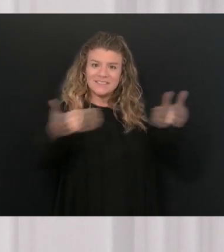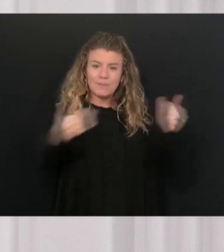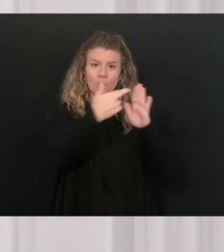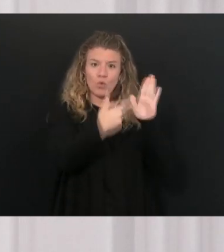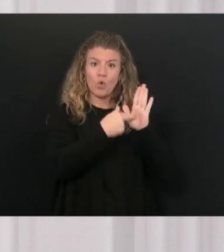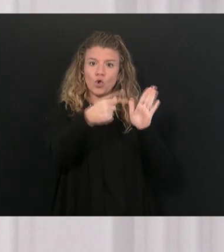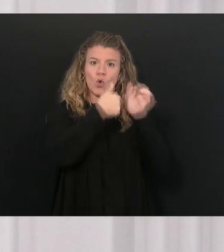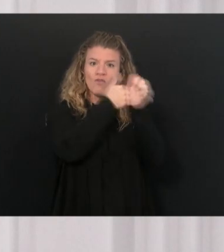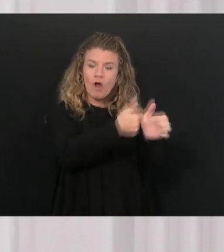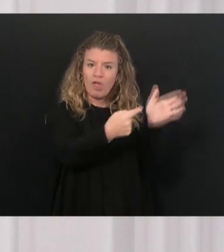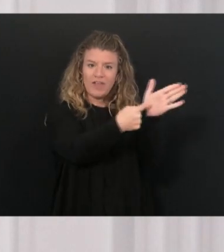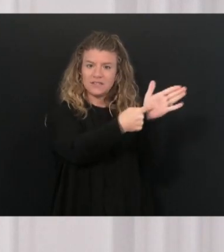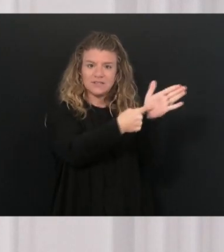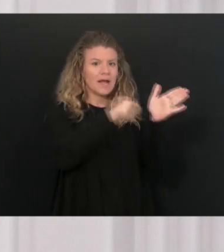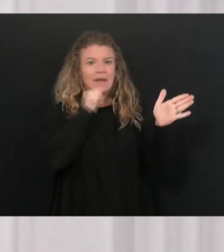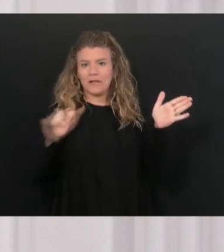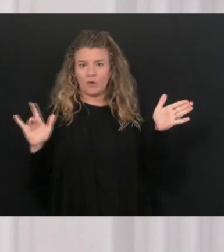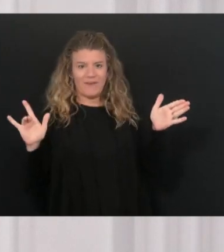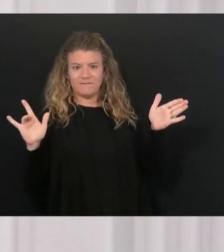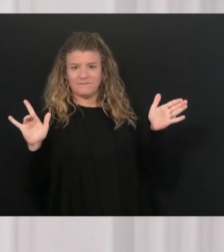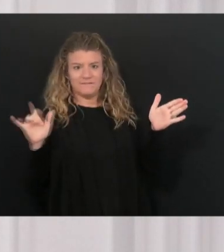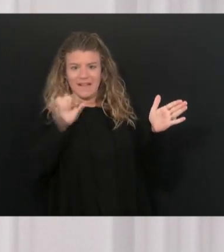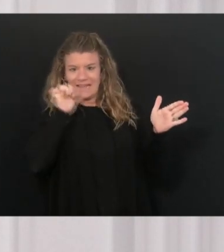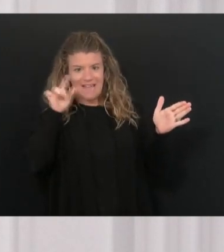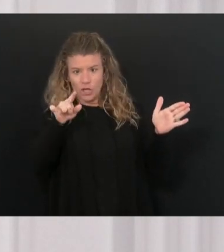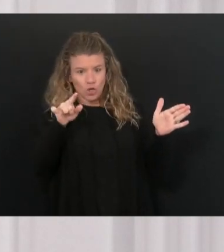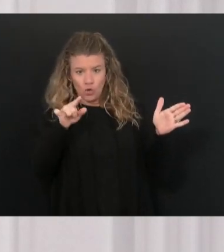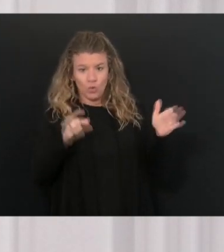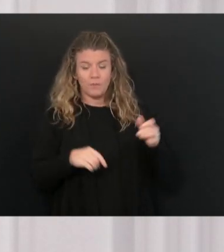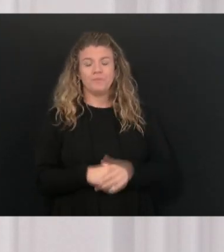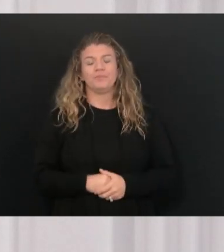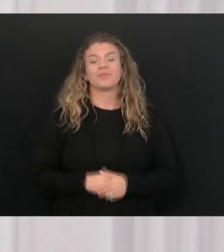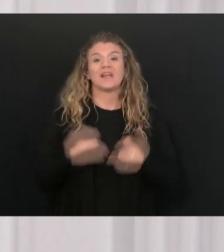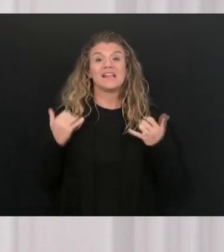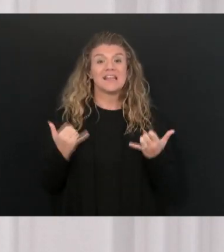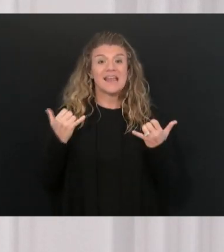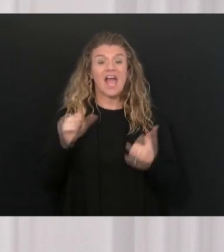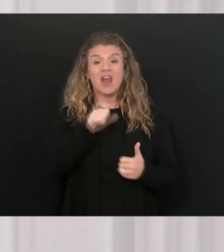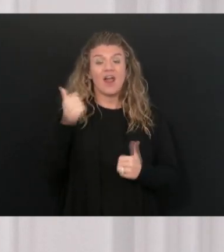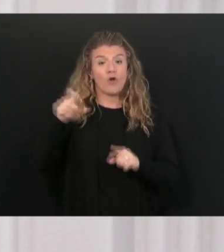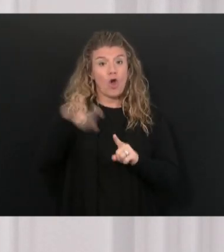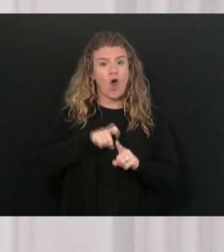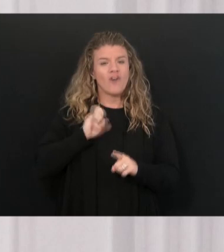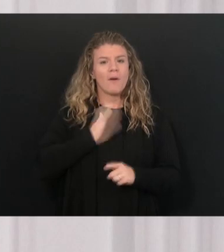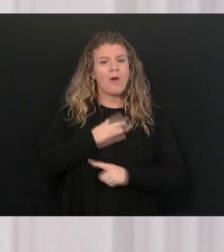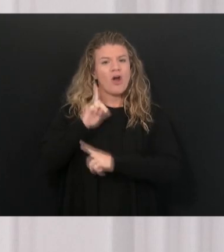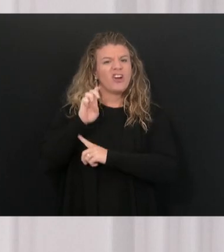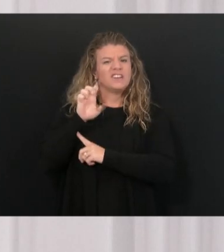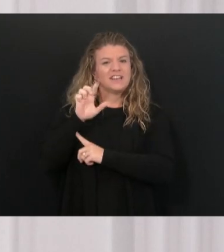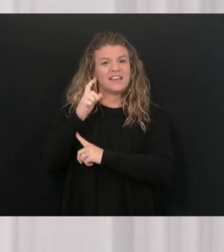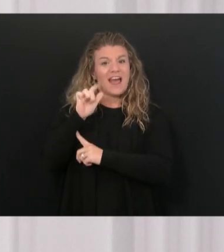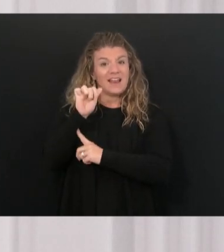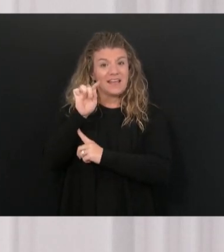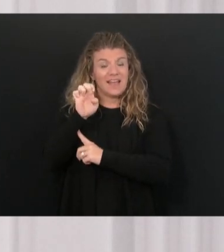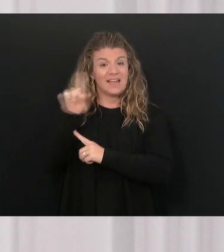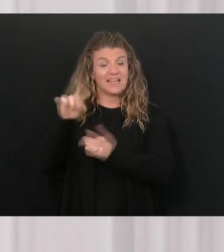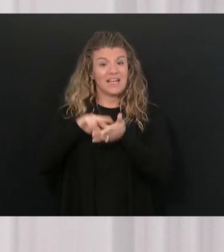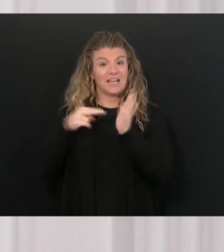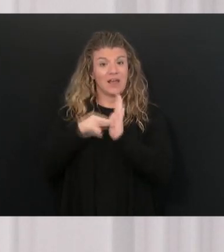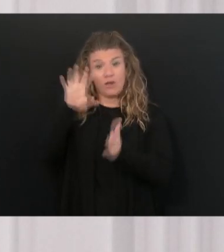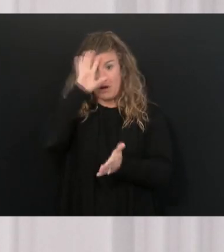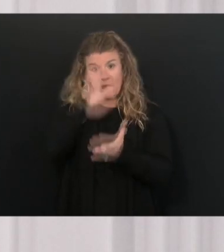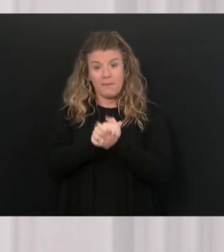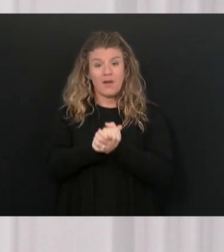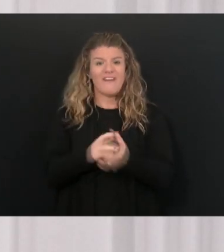not worry about this 25. Interestingly, I had a call today from one of our delegates that indicated her husband was having